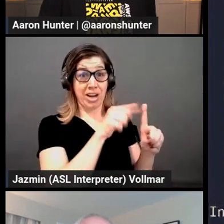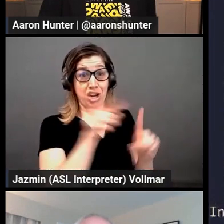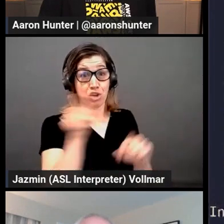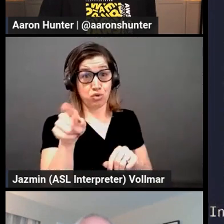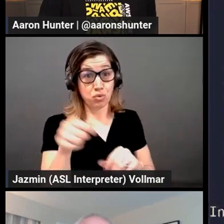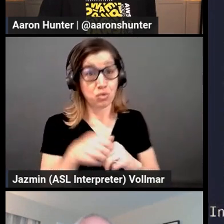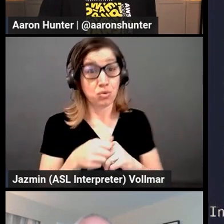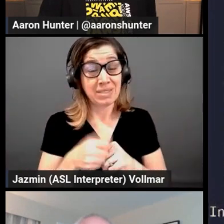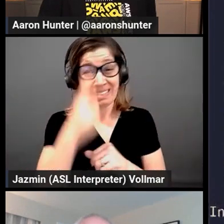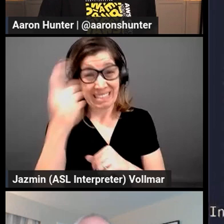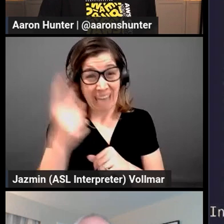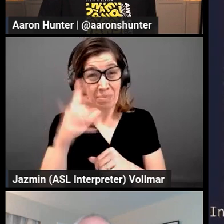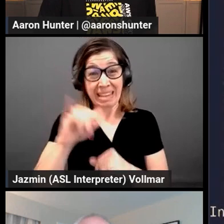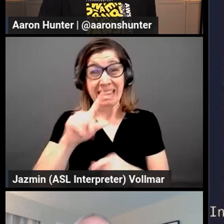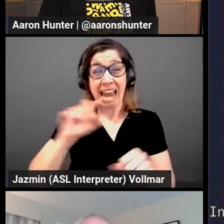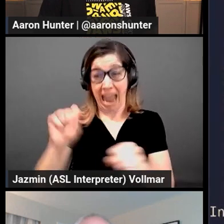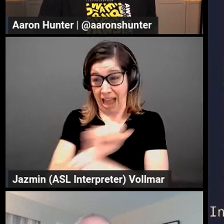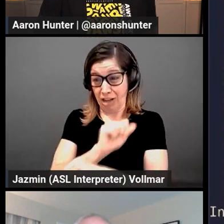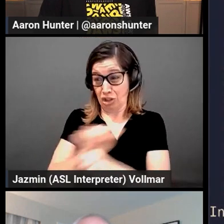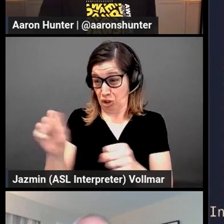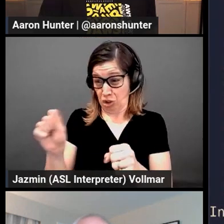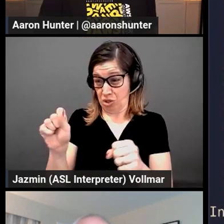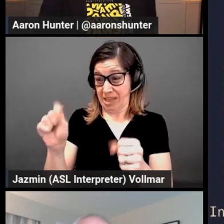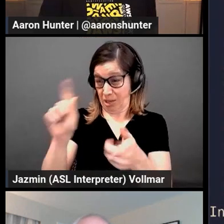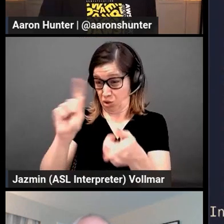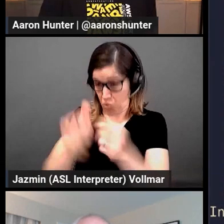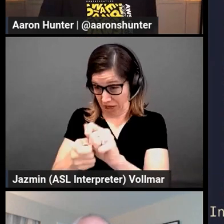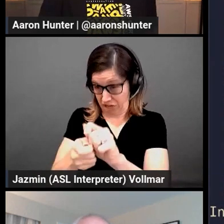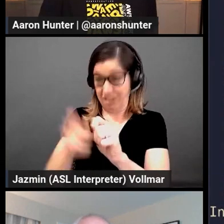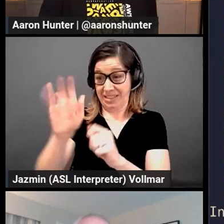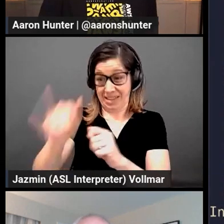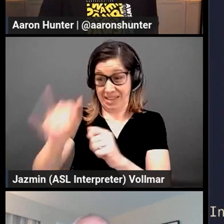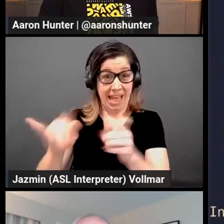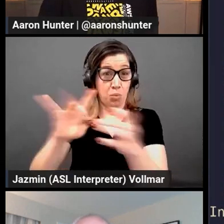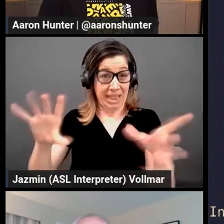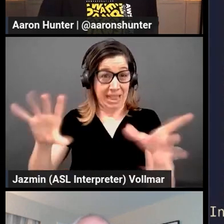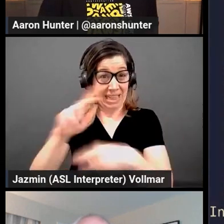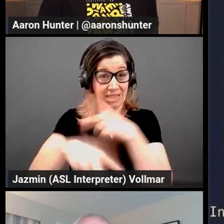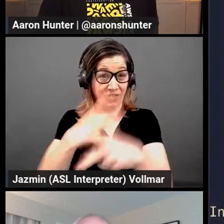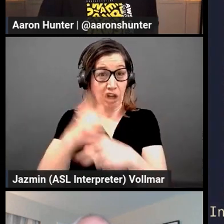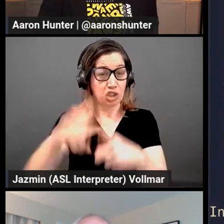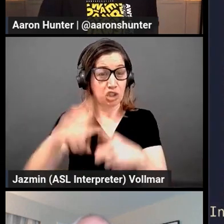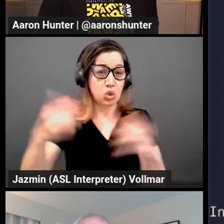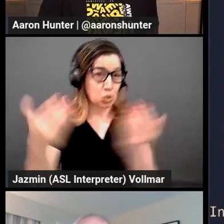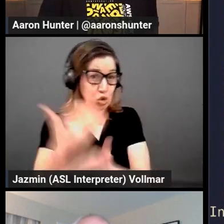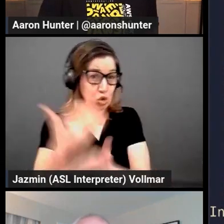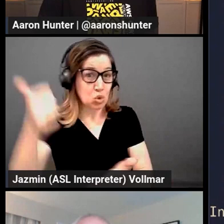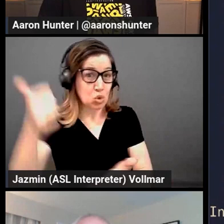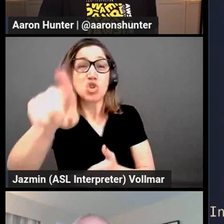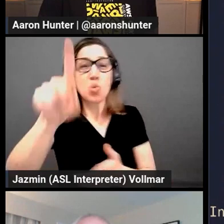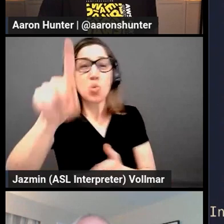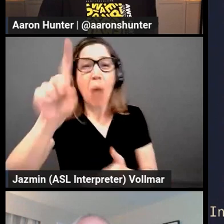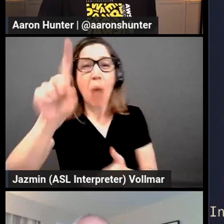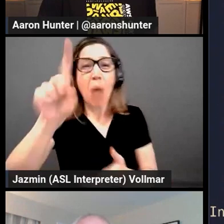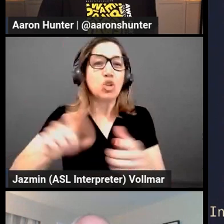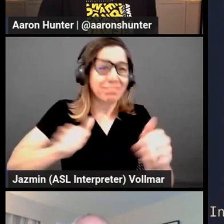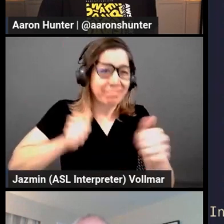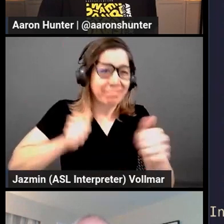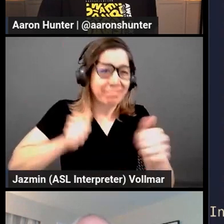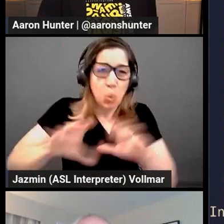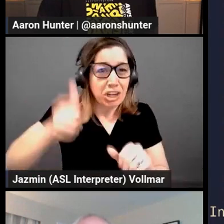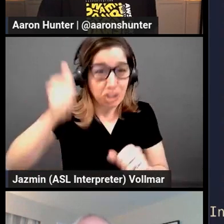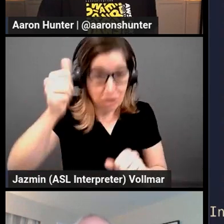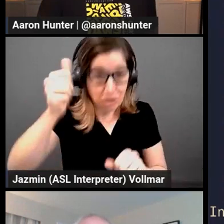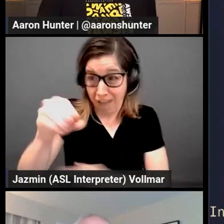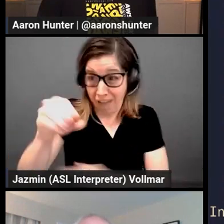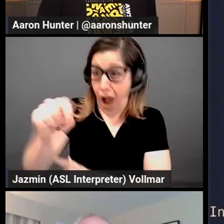that actually switches the release ver to something newer, like, which is a thing that you have to explicitly do, that's an opt-in thing, you're